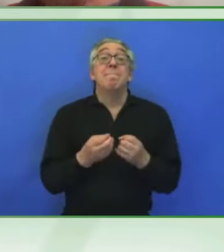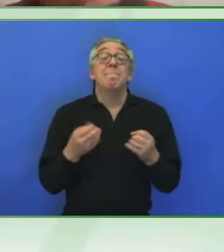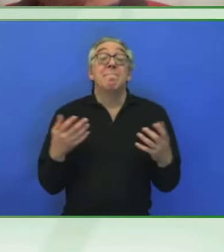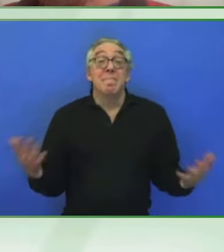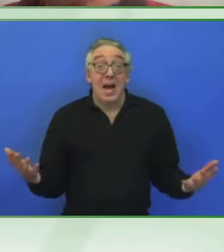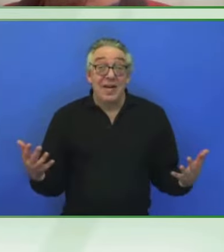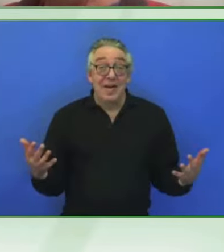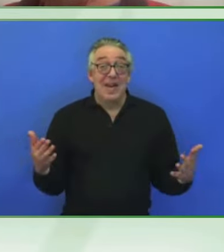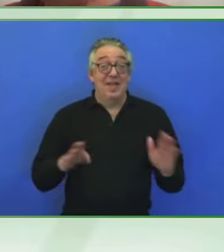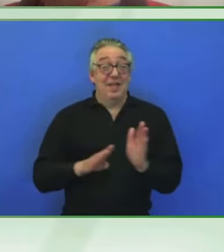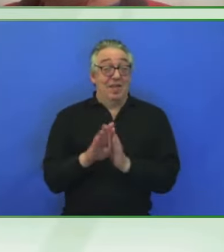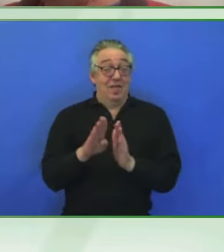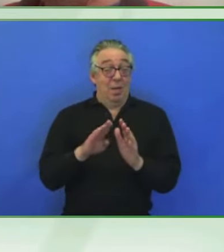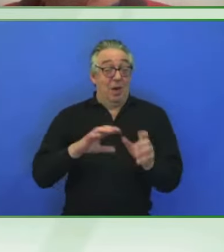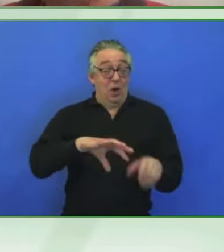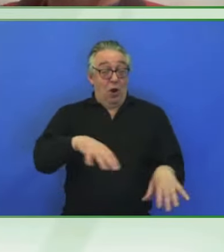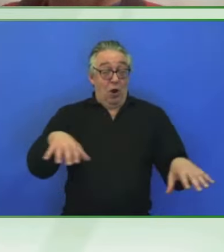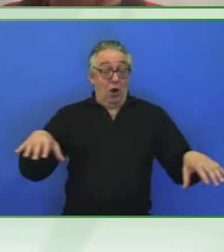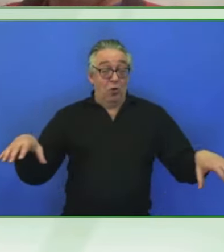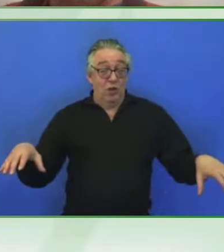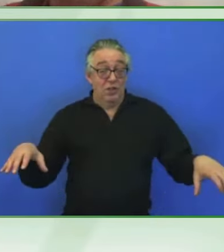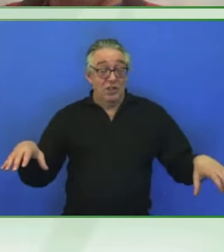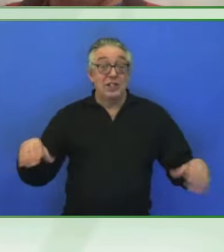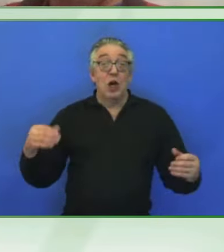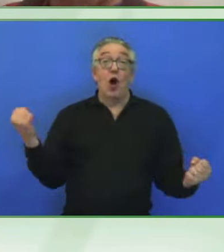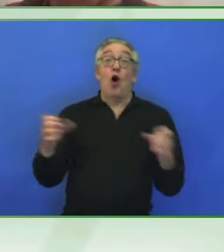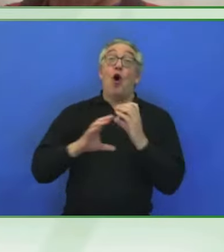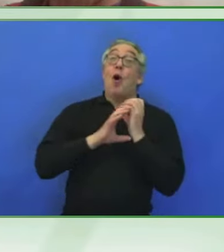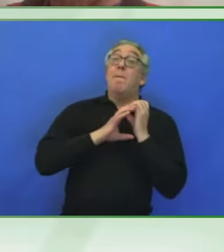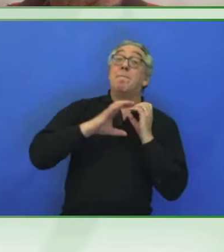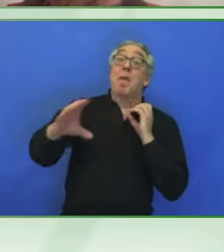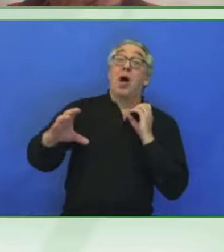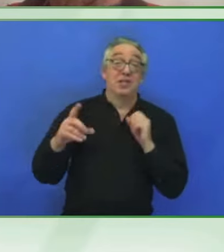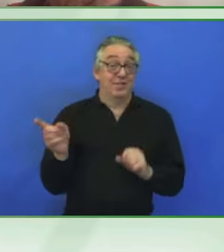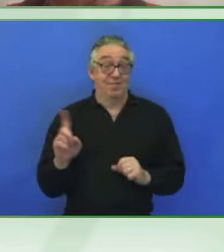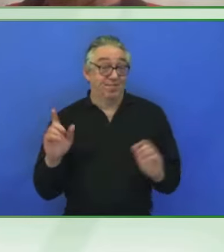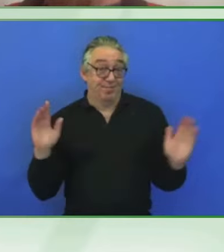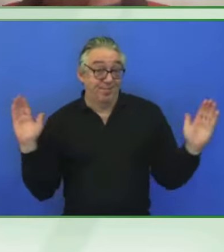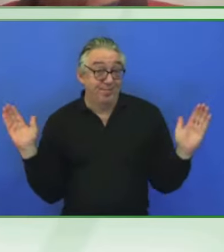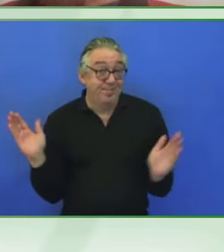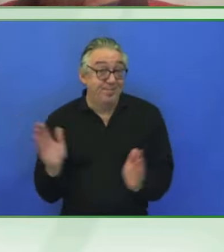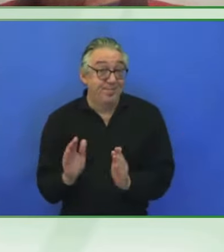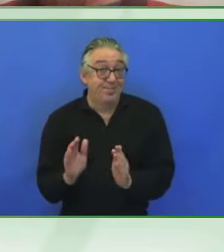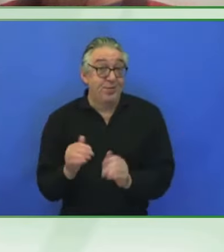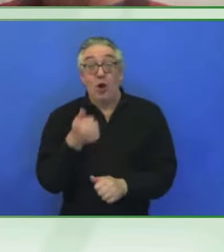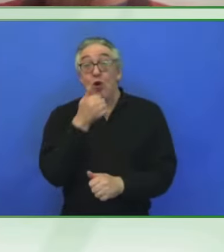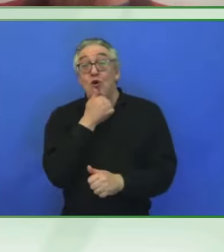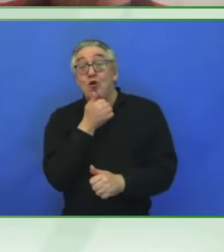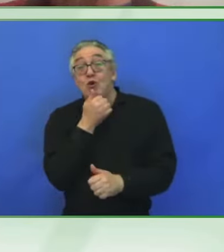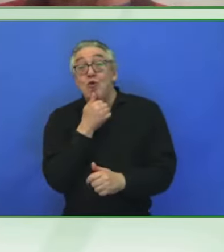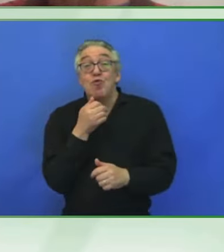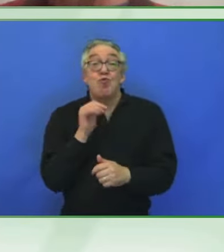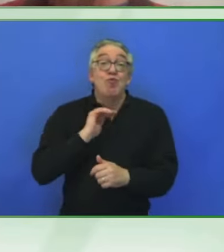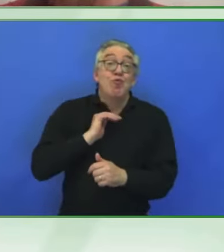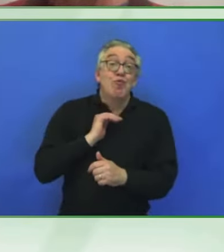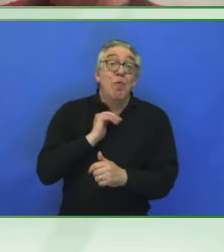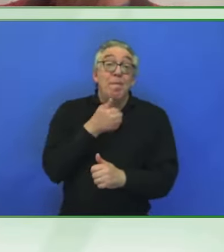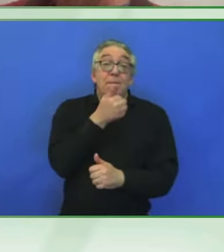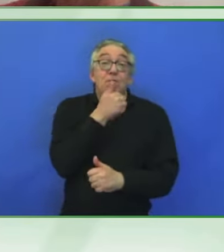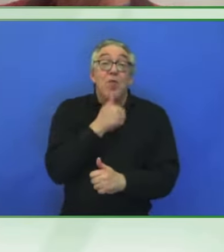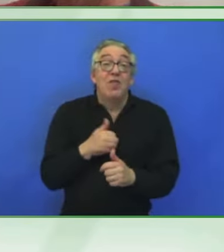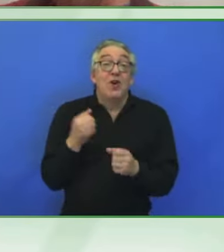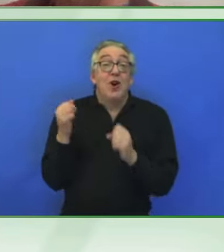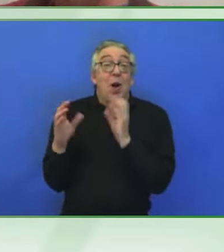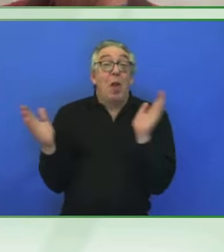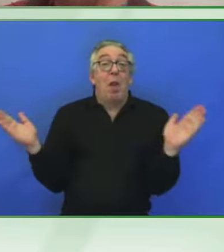Toyota Hiace quantum size vehicle. And without a doubt, what we